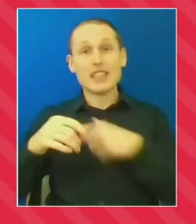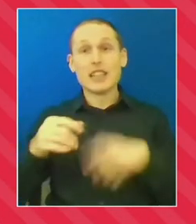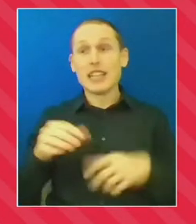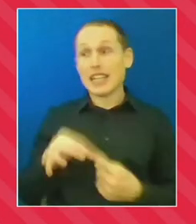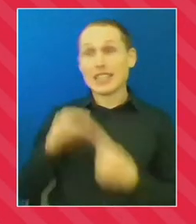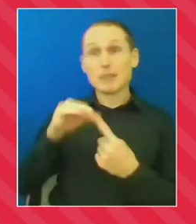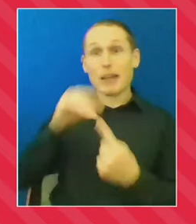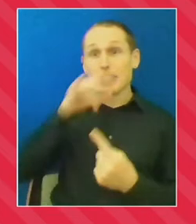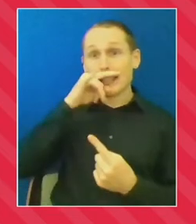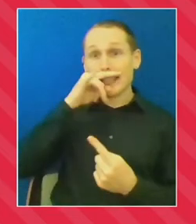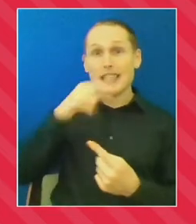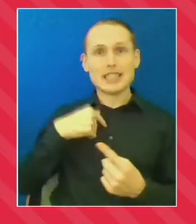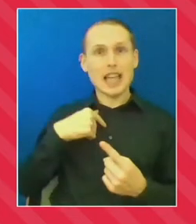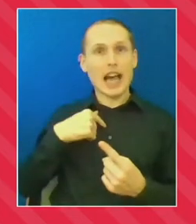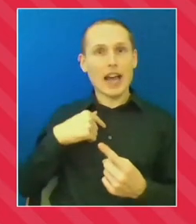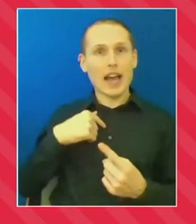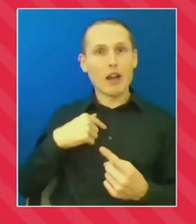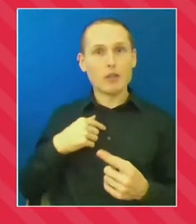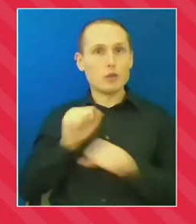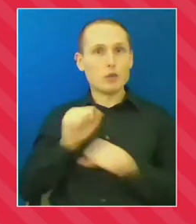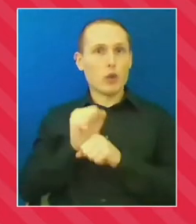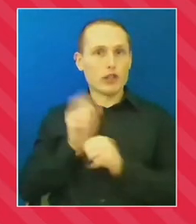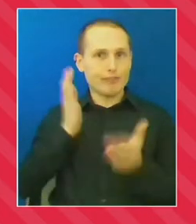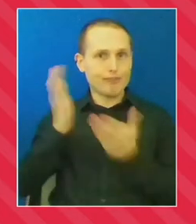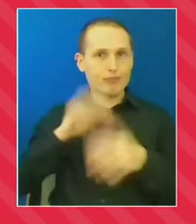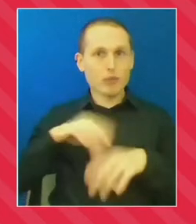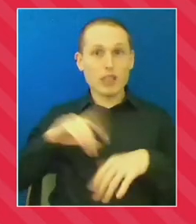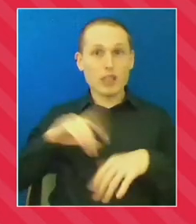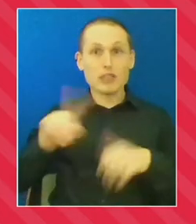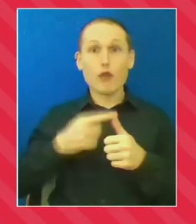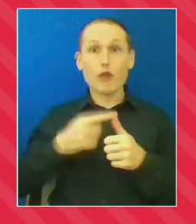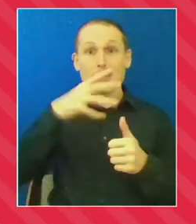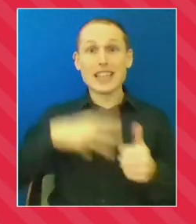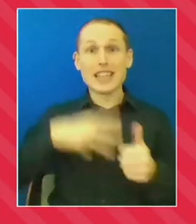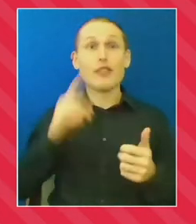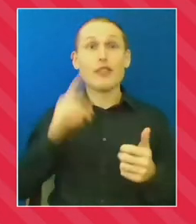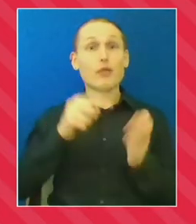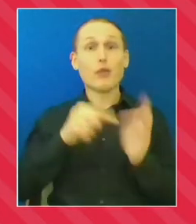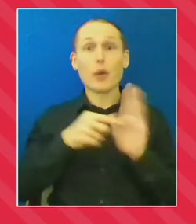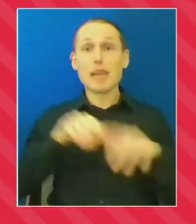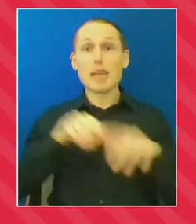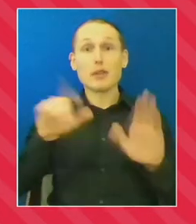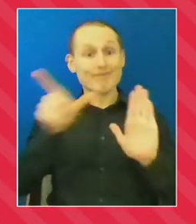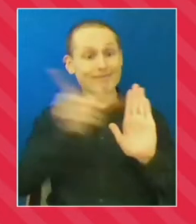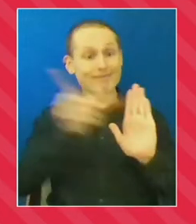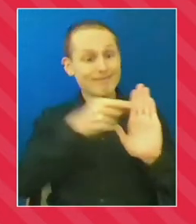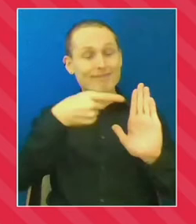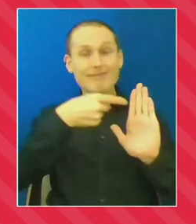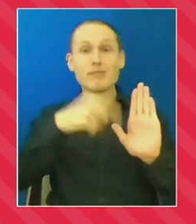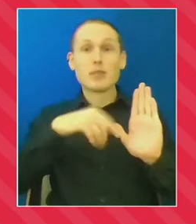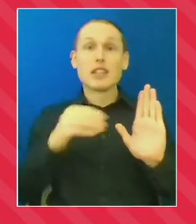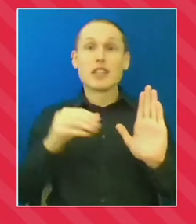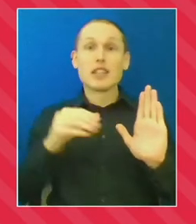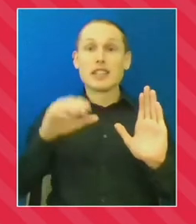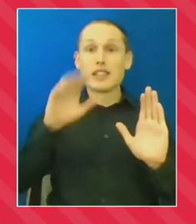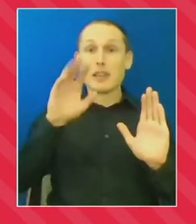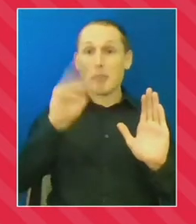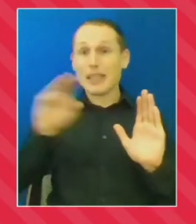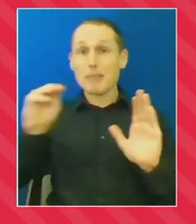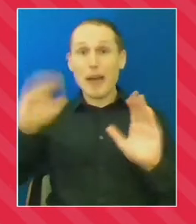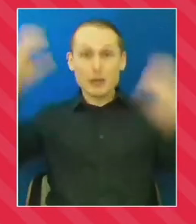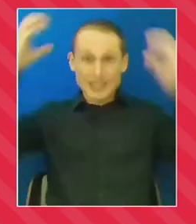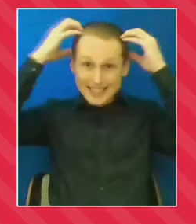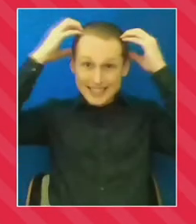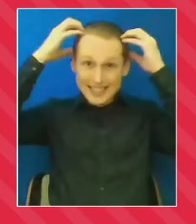years as First Lady, if you put Mickey Mouse on a head of broccoli, children will want that too.